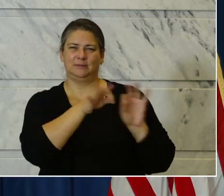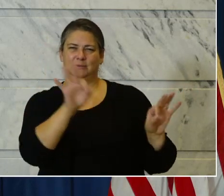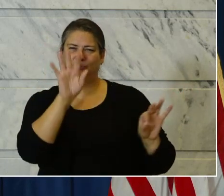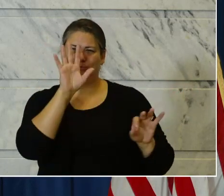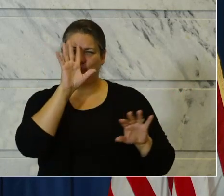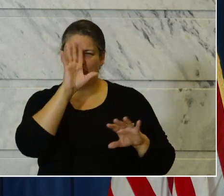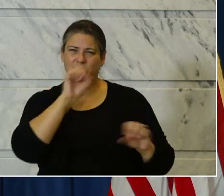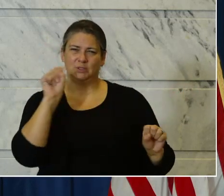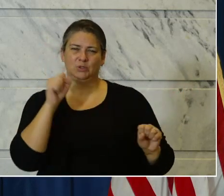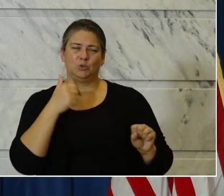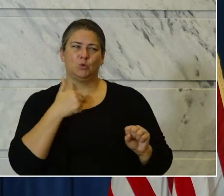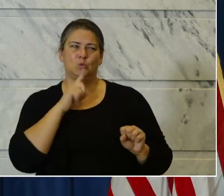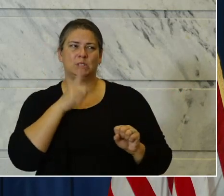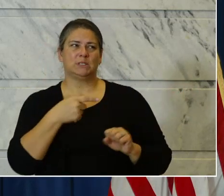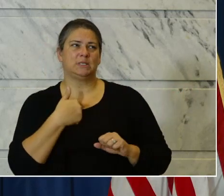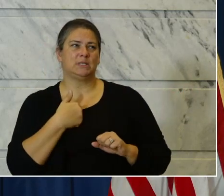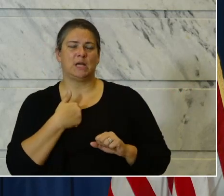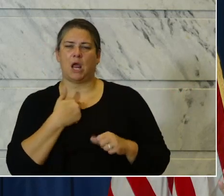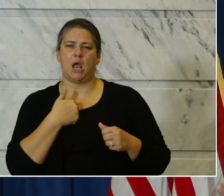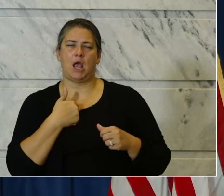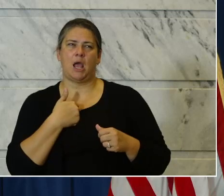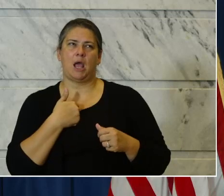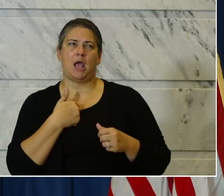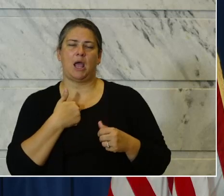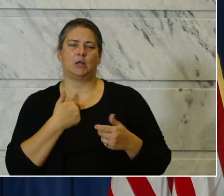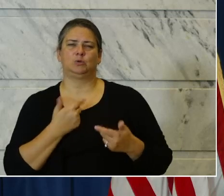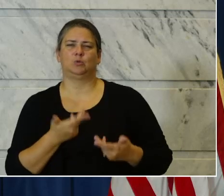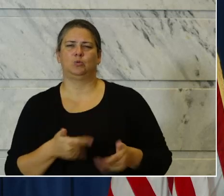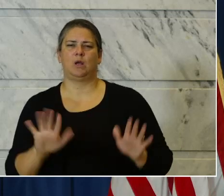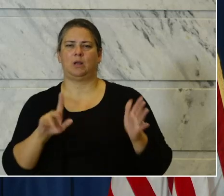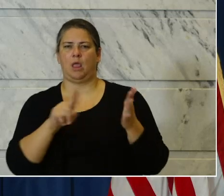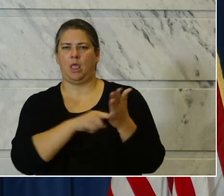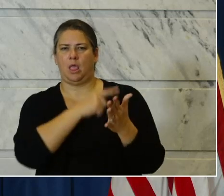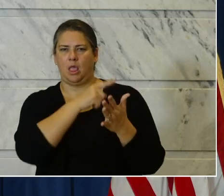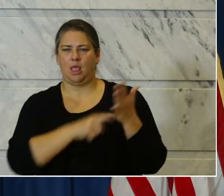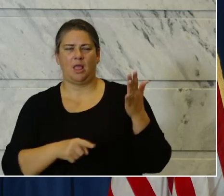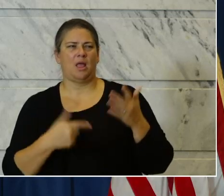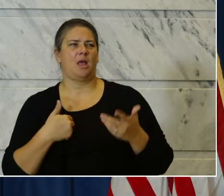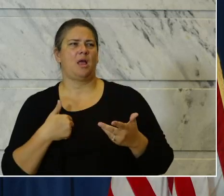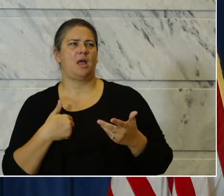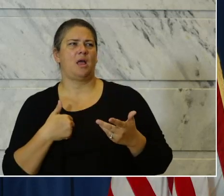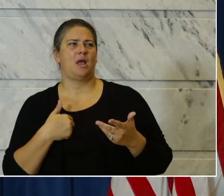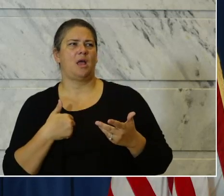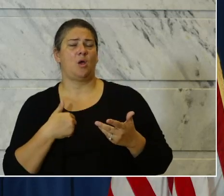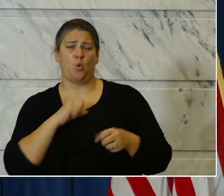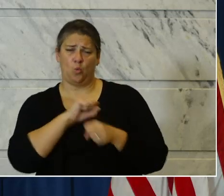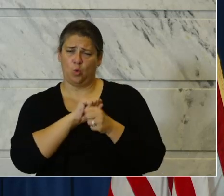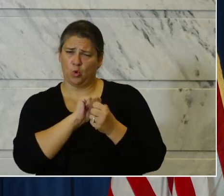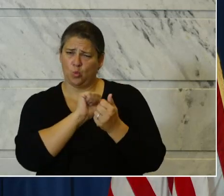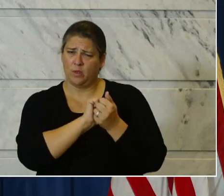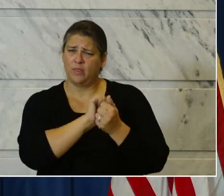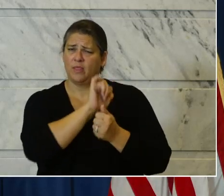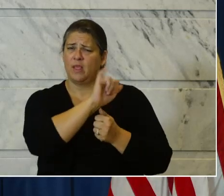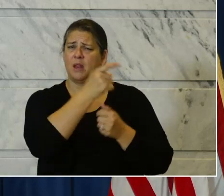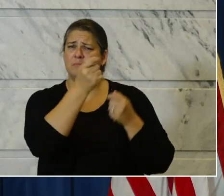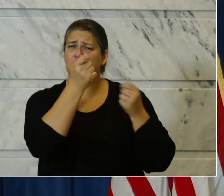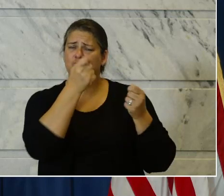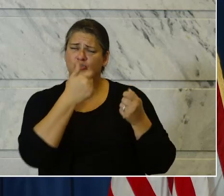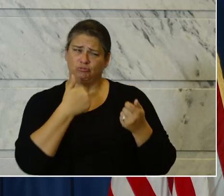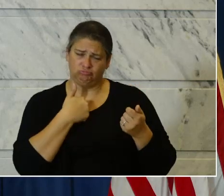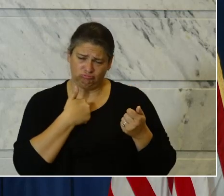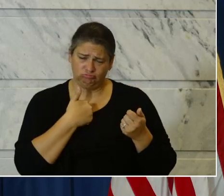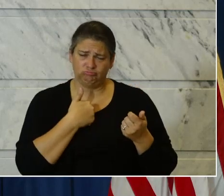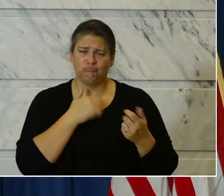I've shied away from really any type of criticism. We've worked well with the administration. But the time to set the very